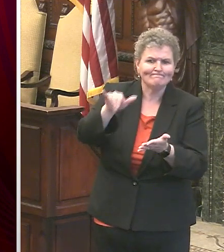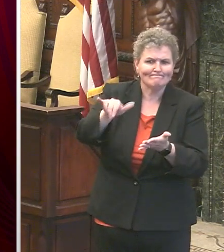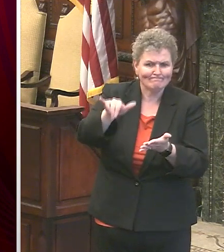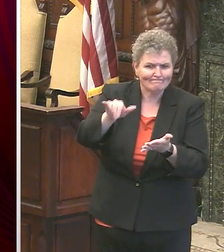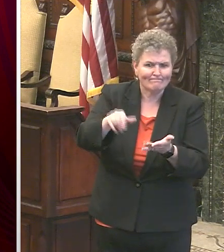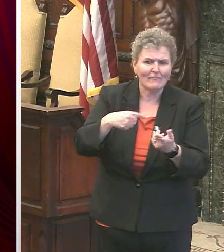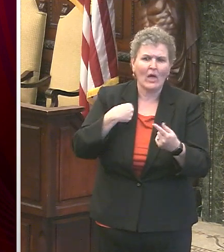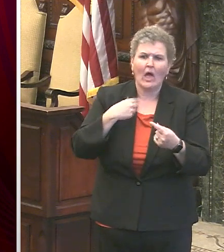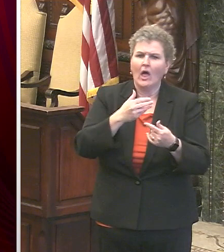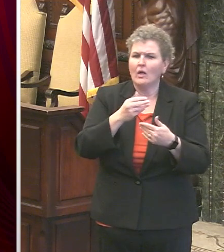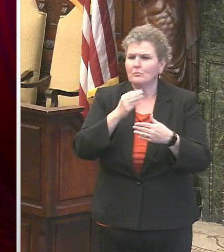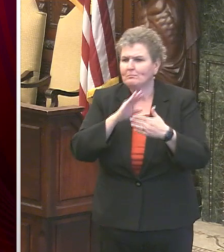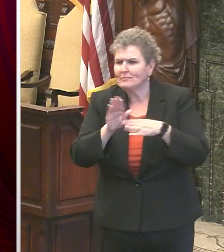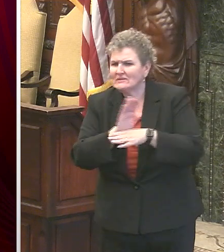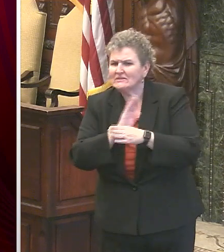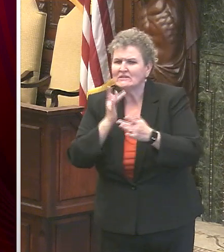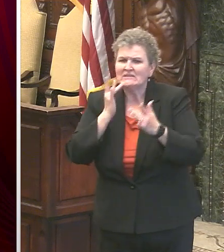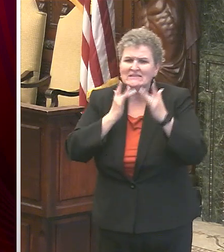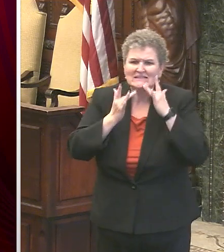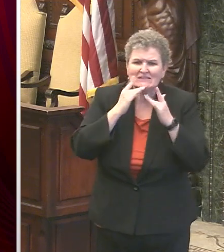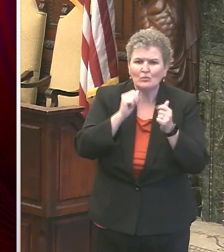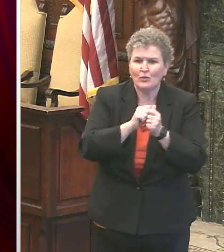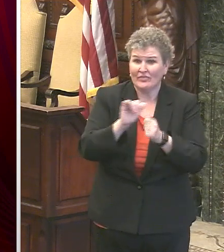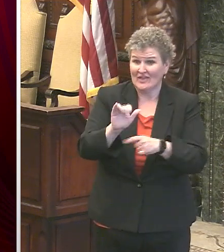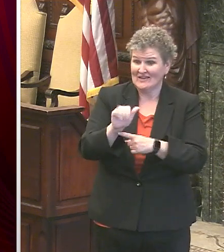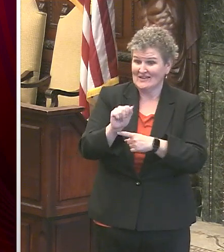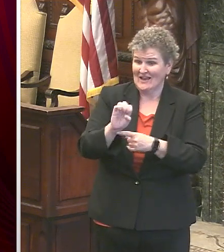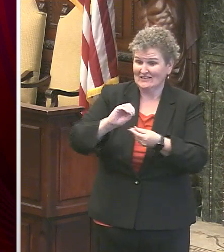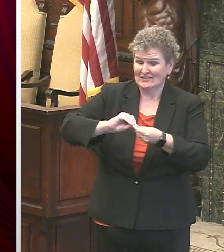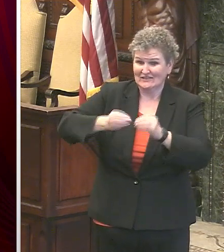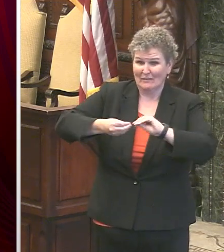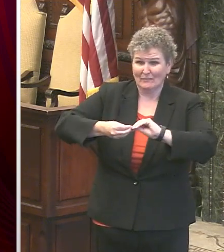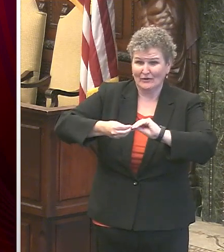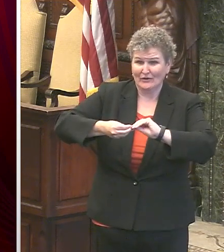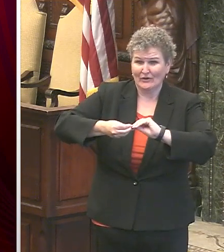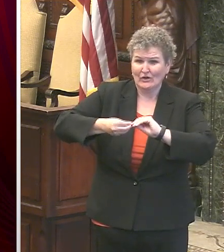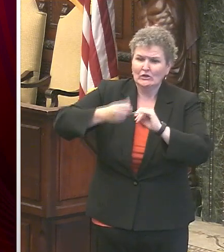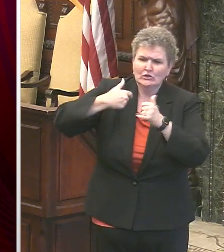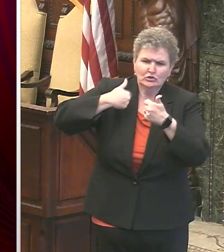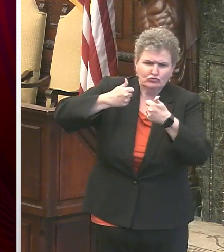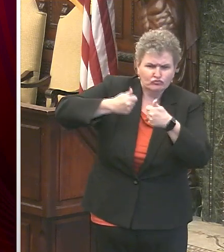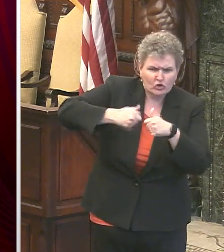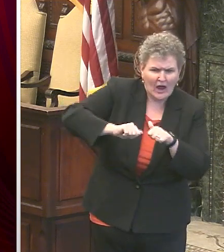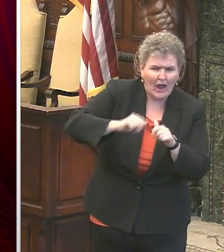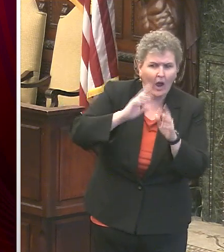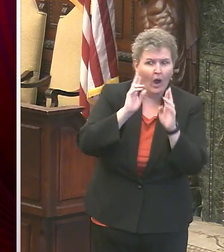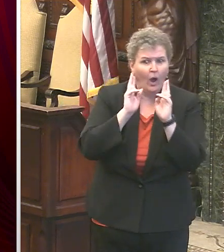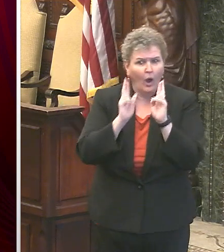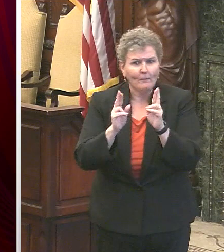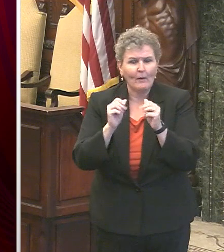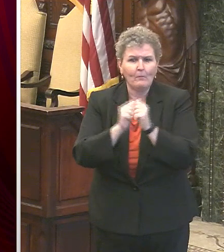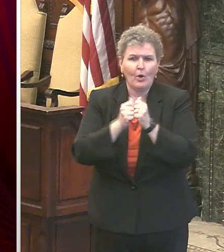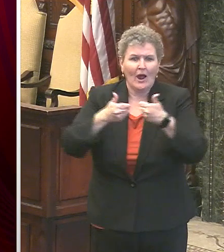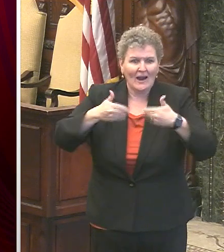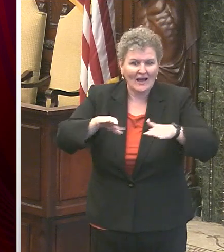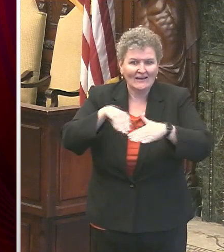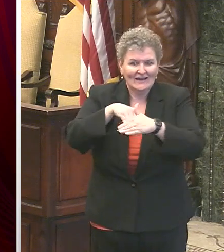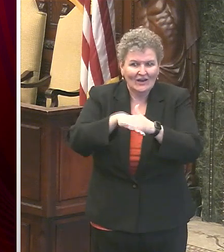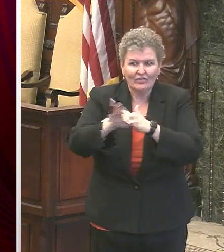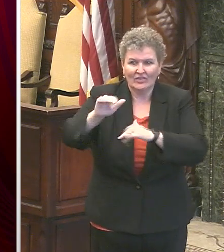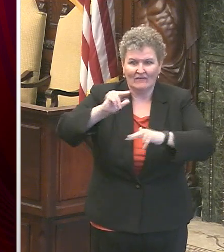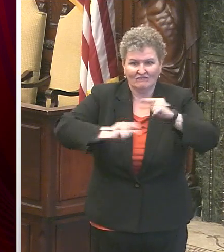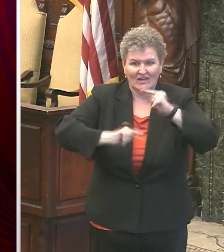our best with the case counts to make sure we can get them more people that are allowed in their facilities. But we cannot in